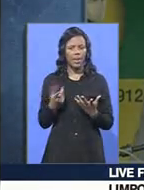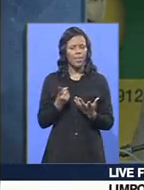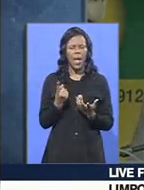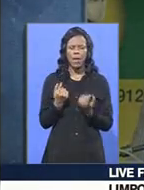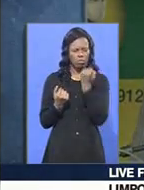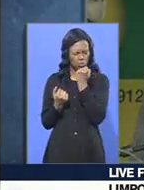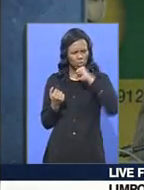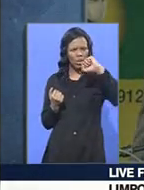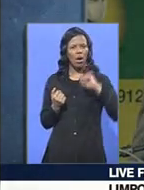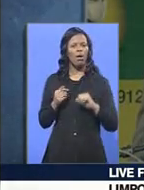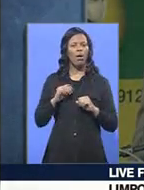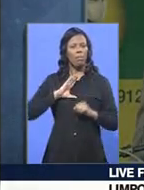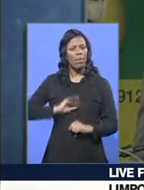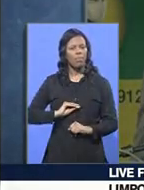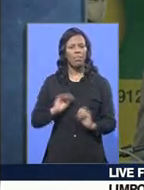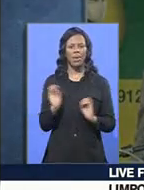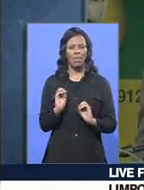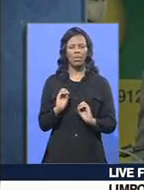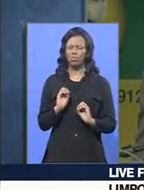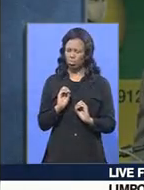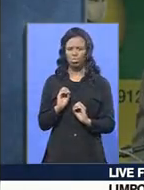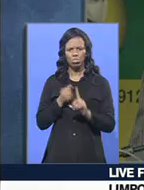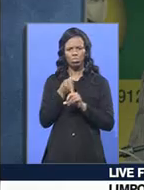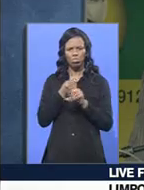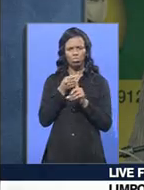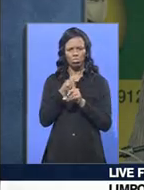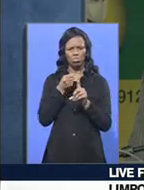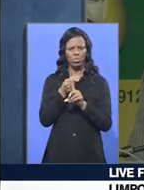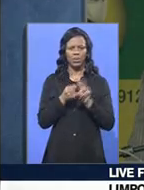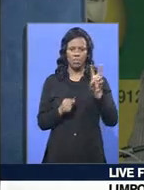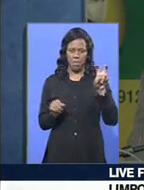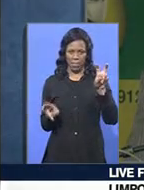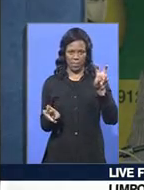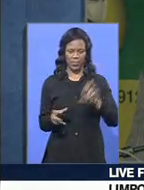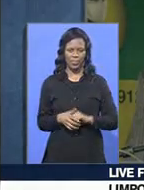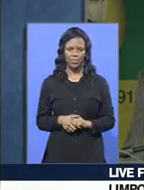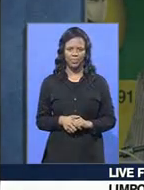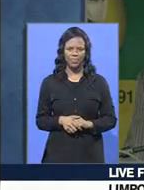irresistible force," unquote. This included